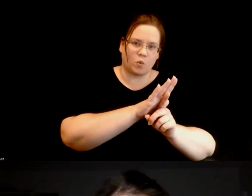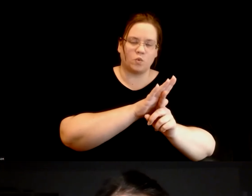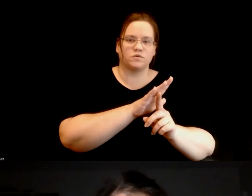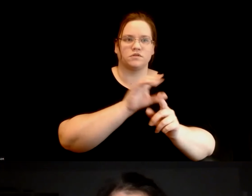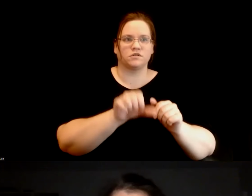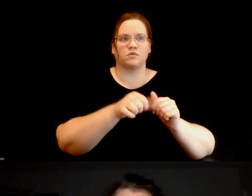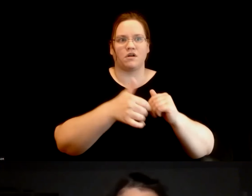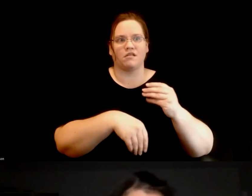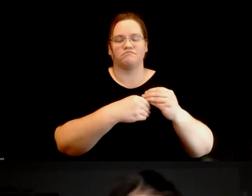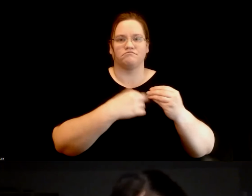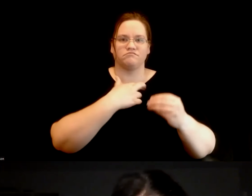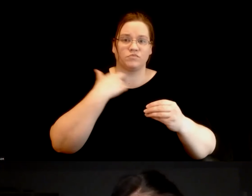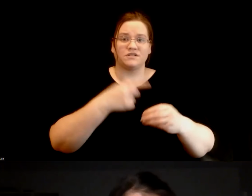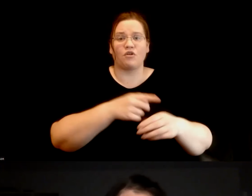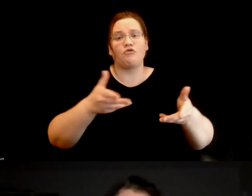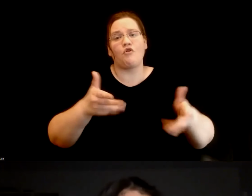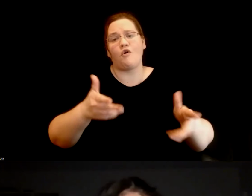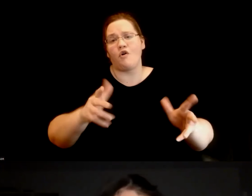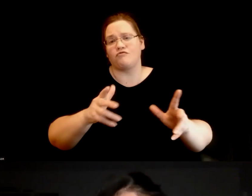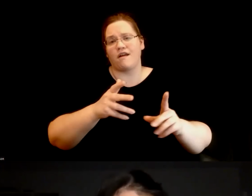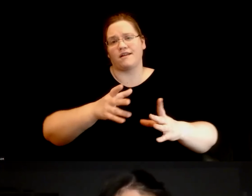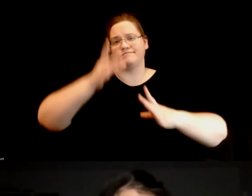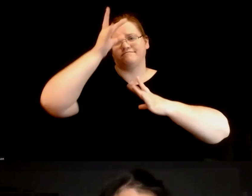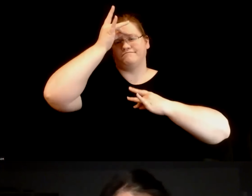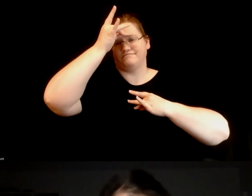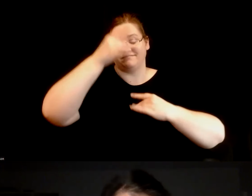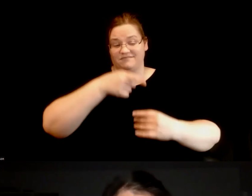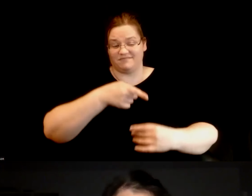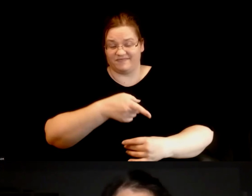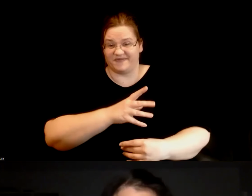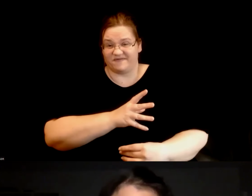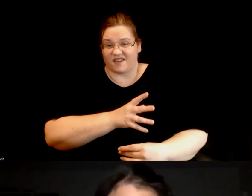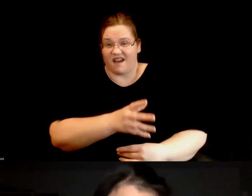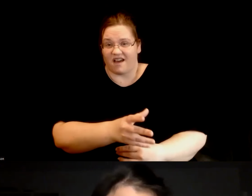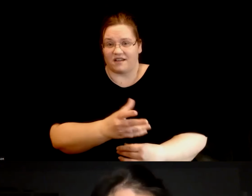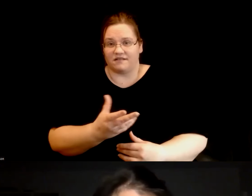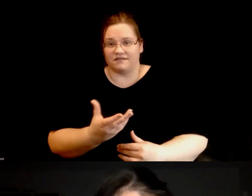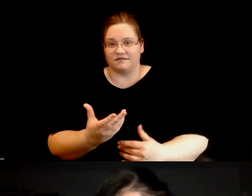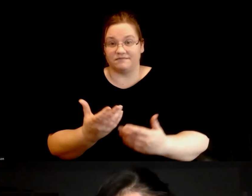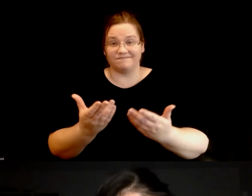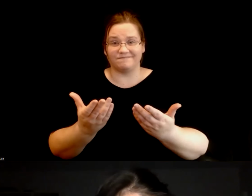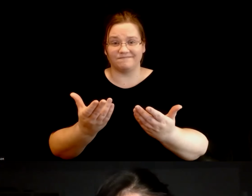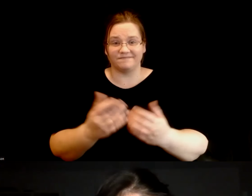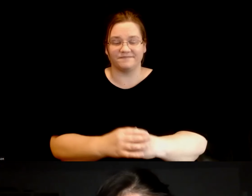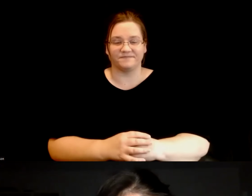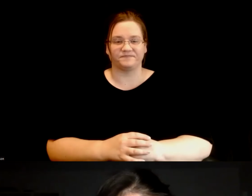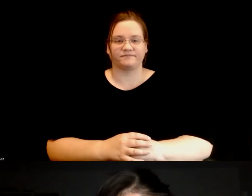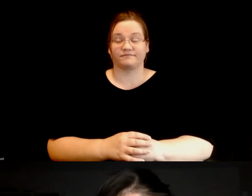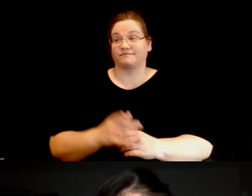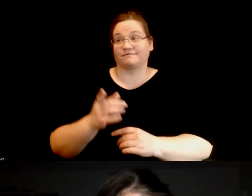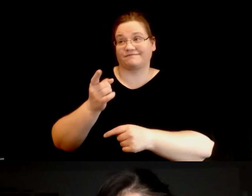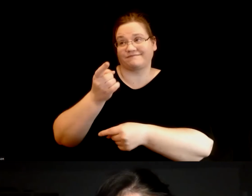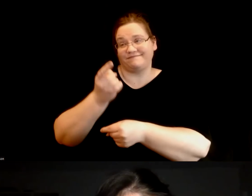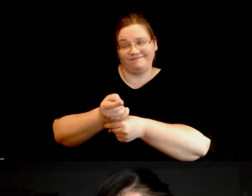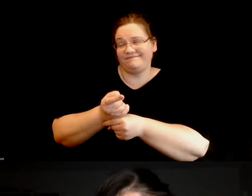unknown risk since they already had COVID and they really did fine with it. You're totally right. This